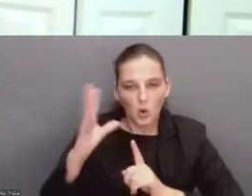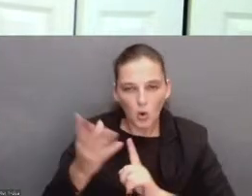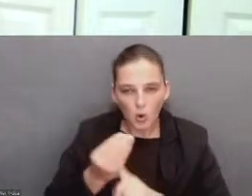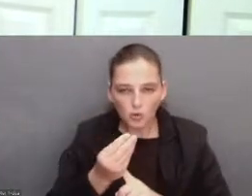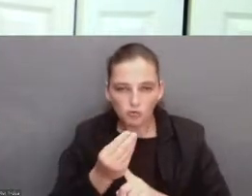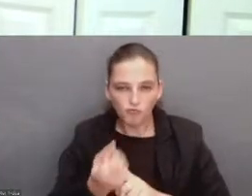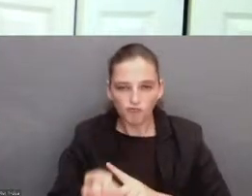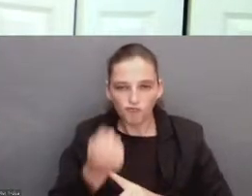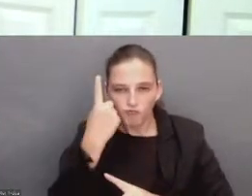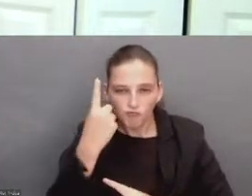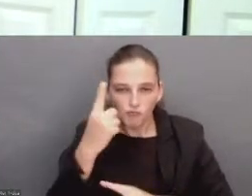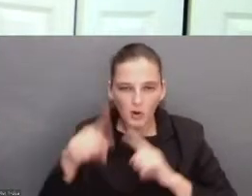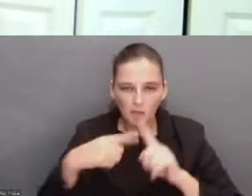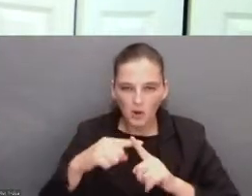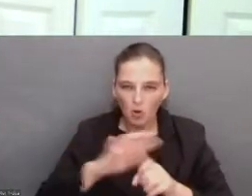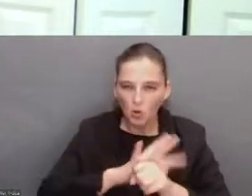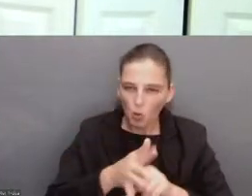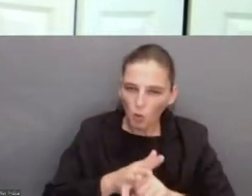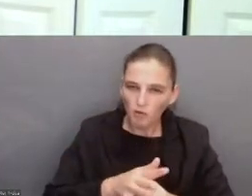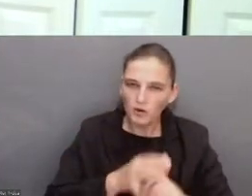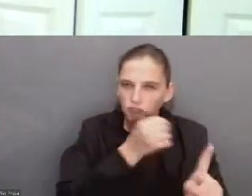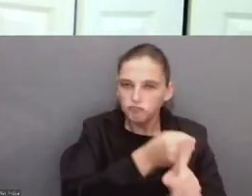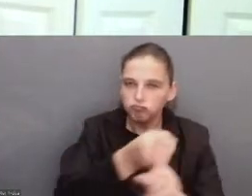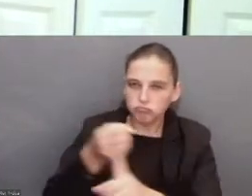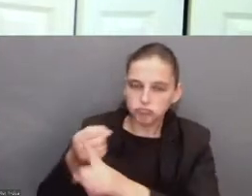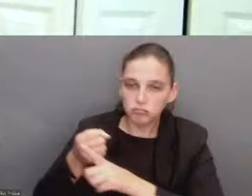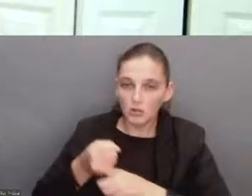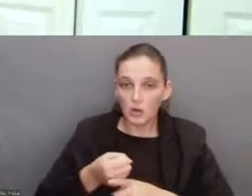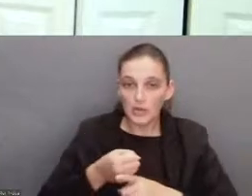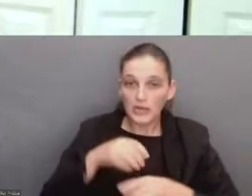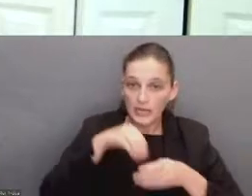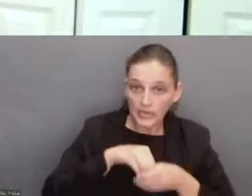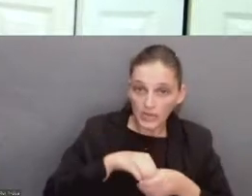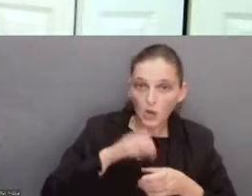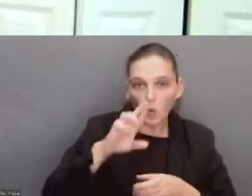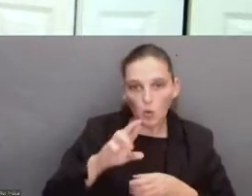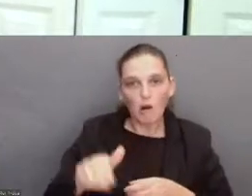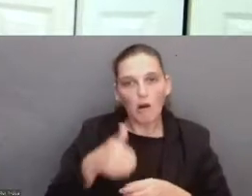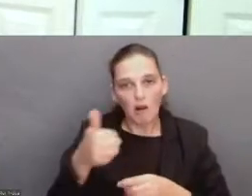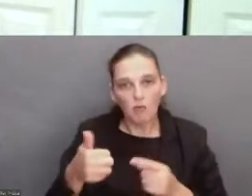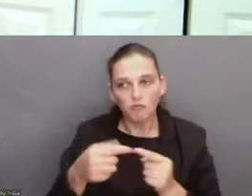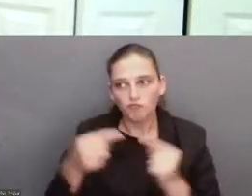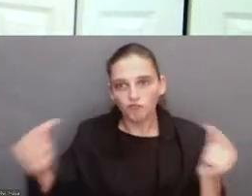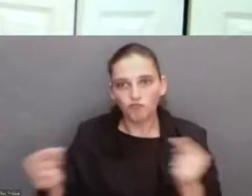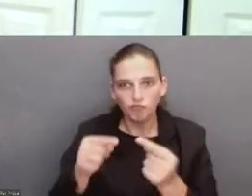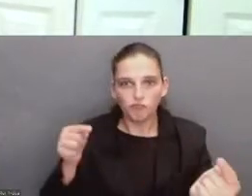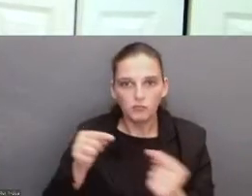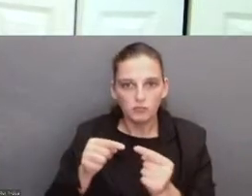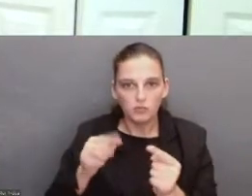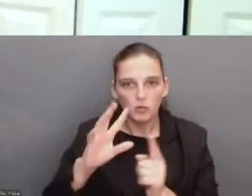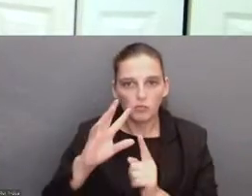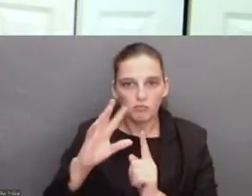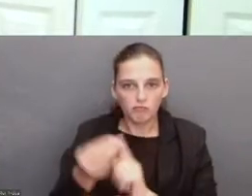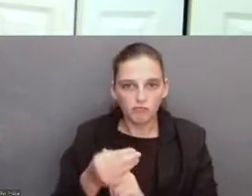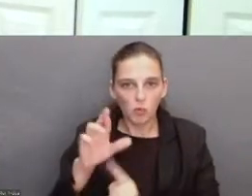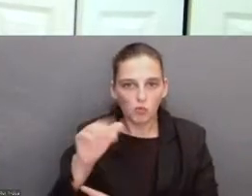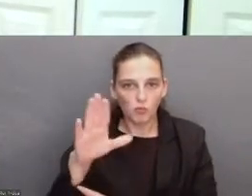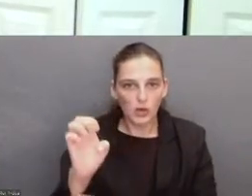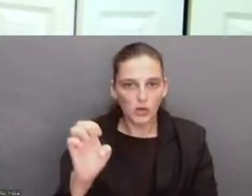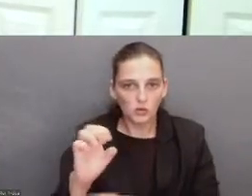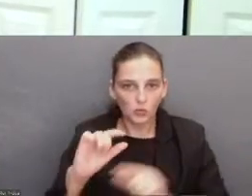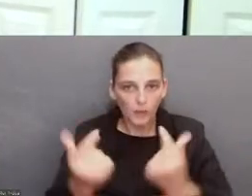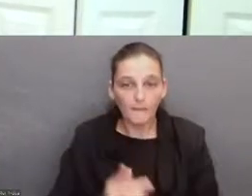COVID's differential impact within and across racial groups. We too are seeing COVID